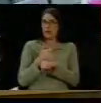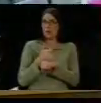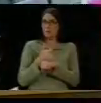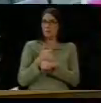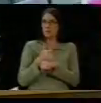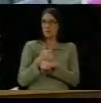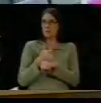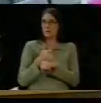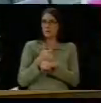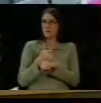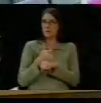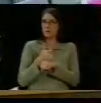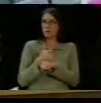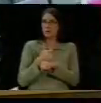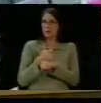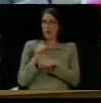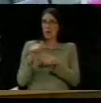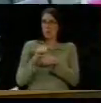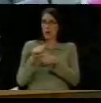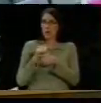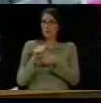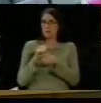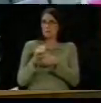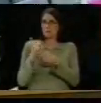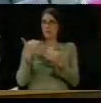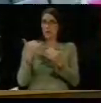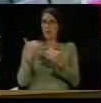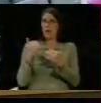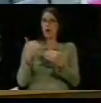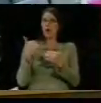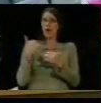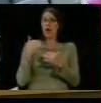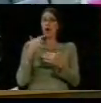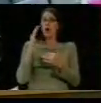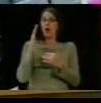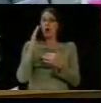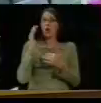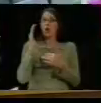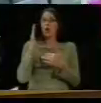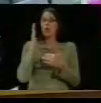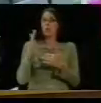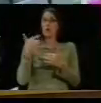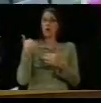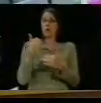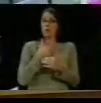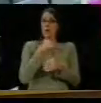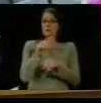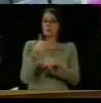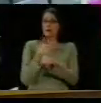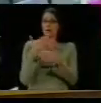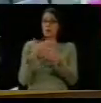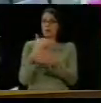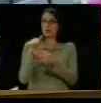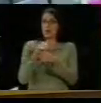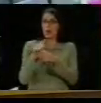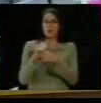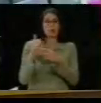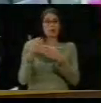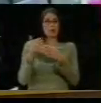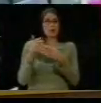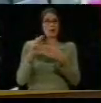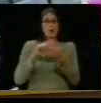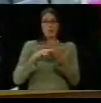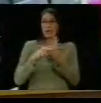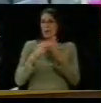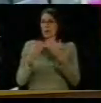this county commission? And I need to know this right now. Are we going to set a new practice on this county commission? It makes no